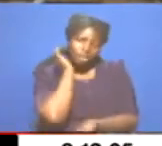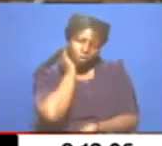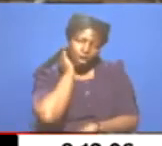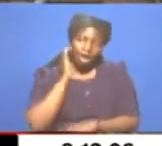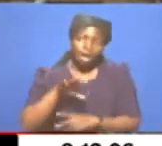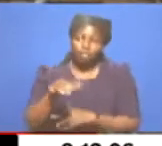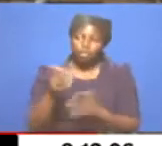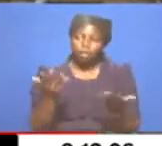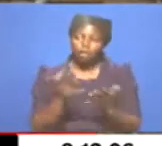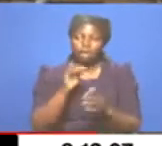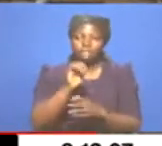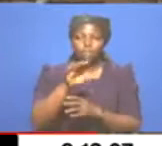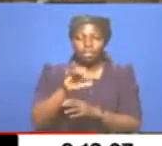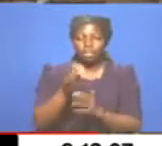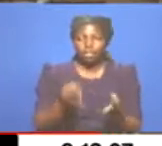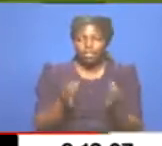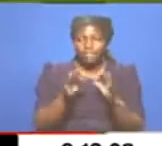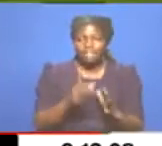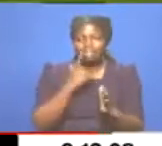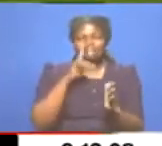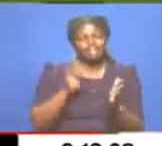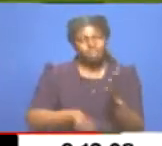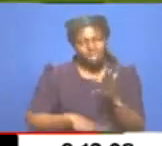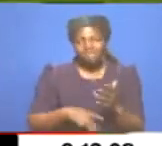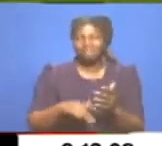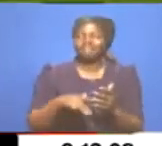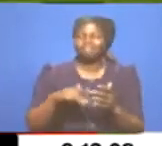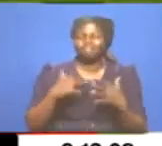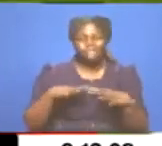IEBC officials have decried low turnout.